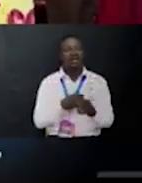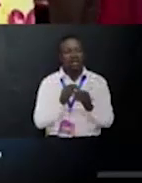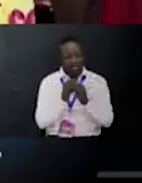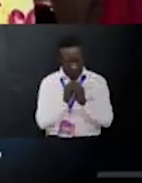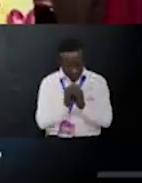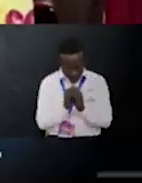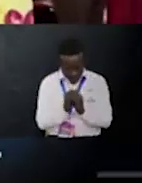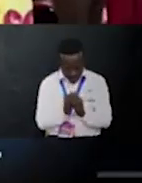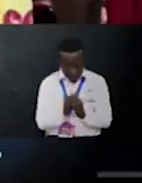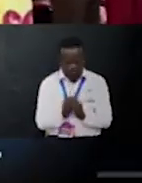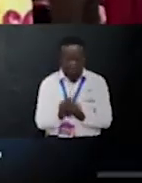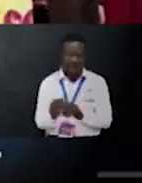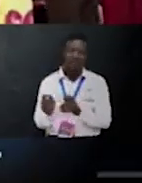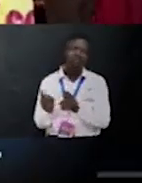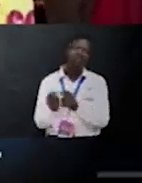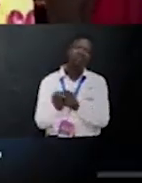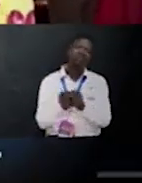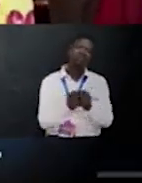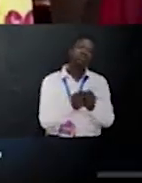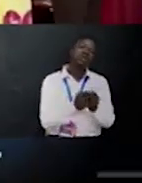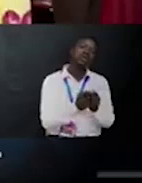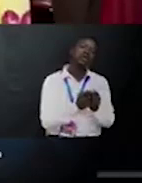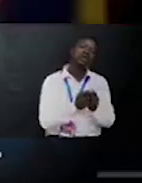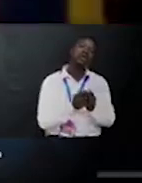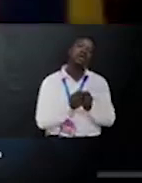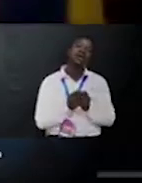Come, let us worship